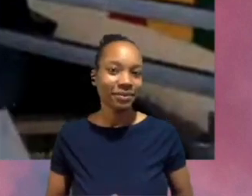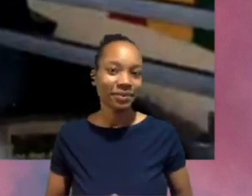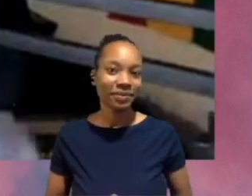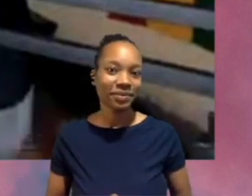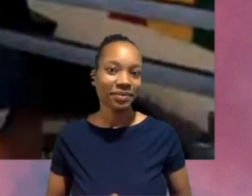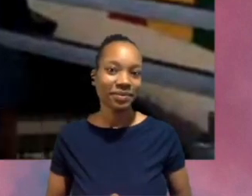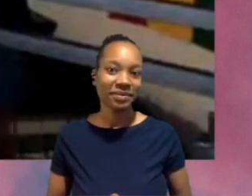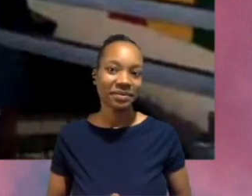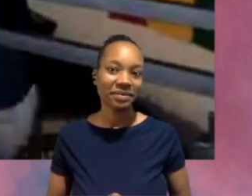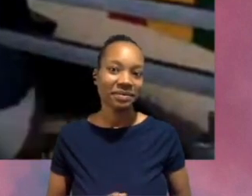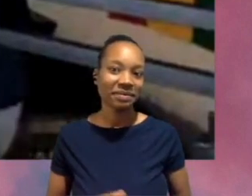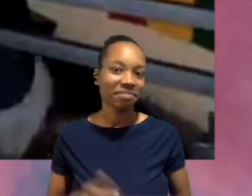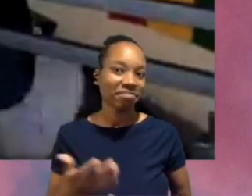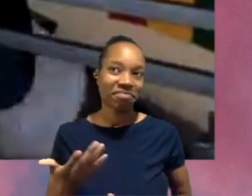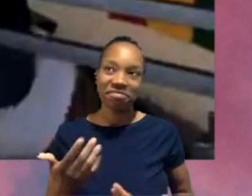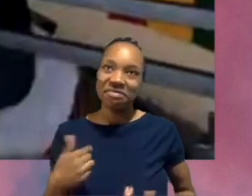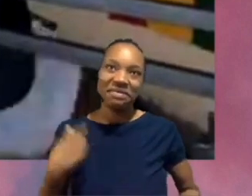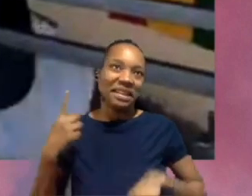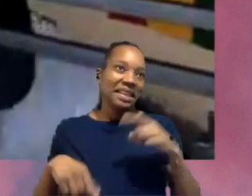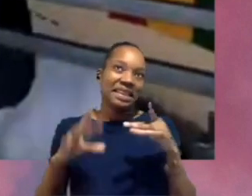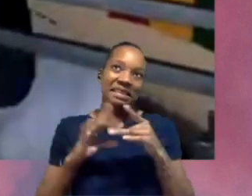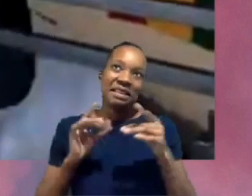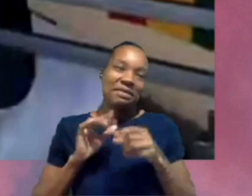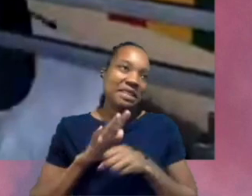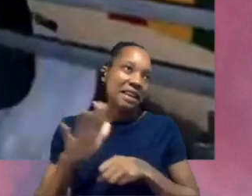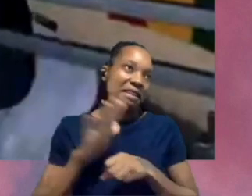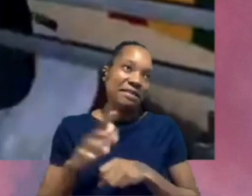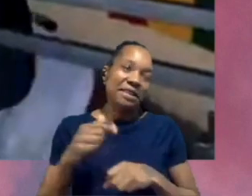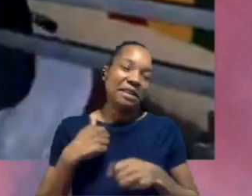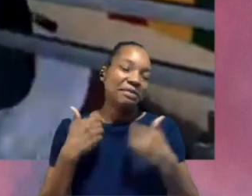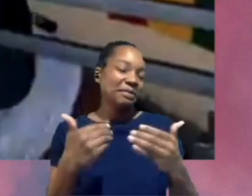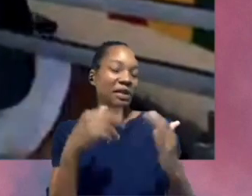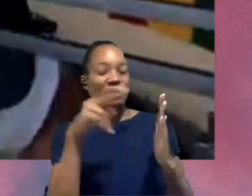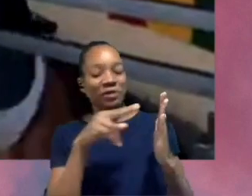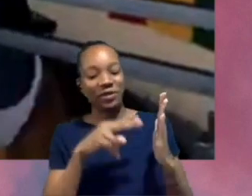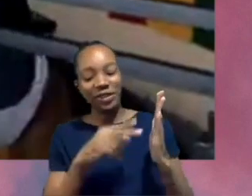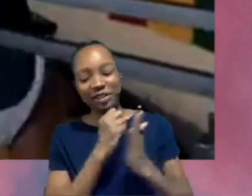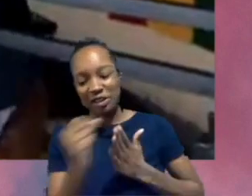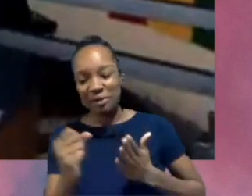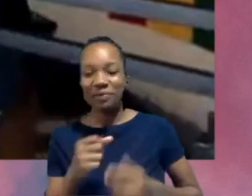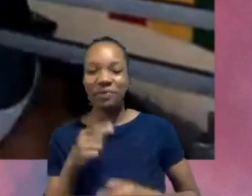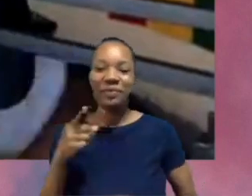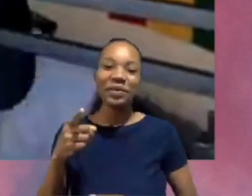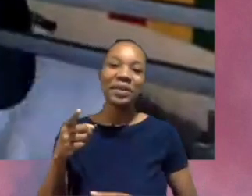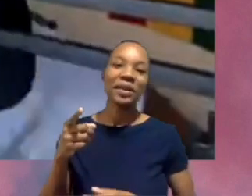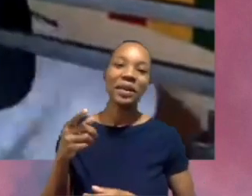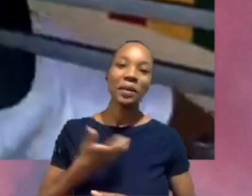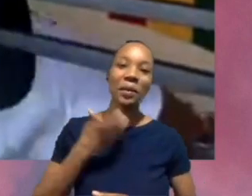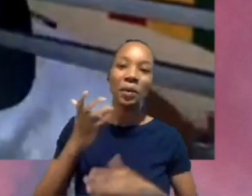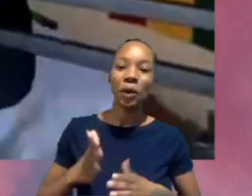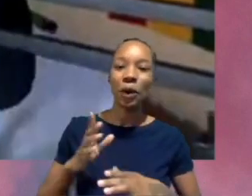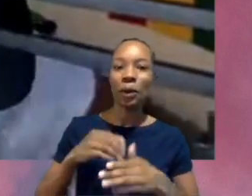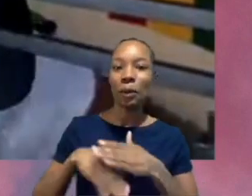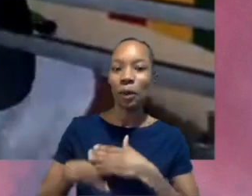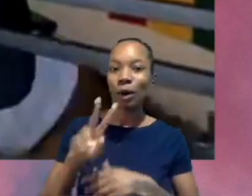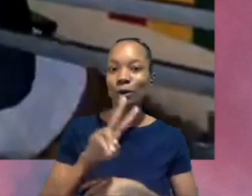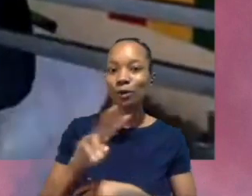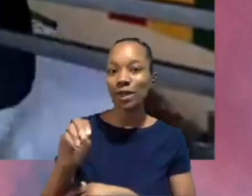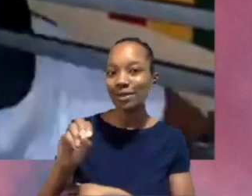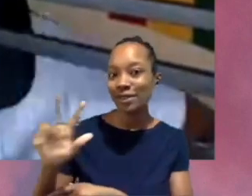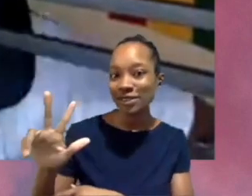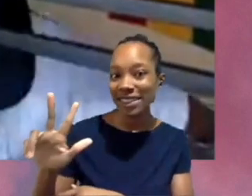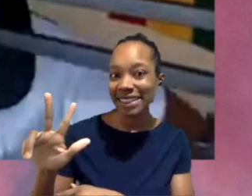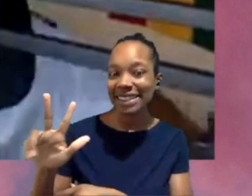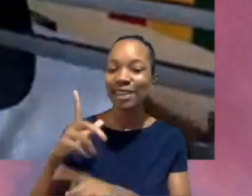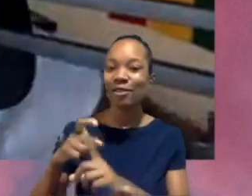I can't say enough about this young man, so I'm just gonna say what I'm supposed to say, okay? This poet was born in the year 2003 and reps West